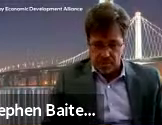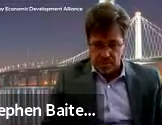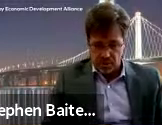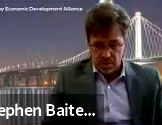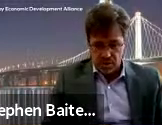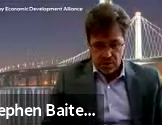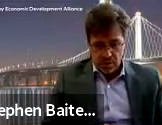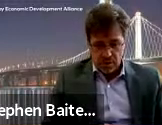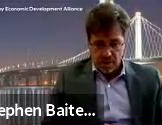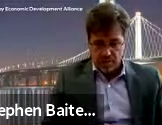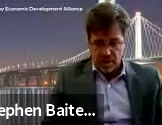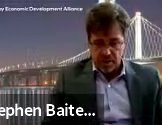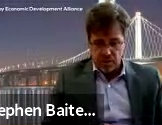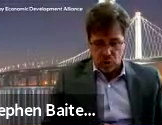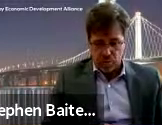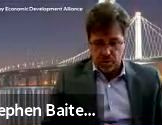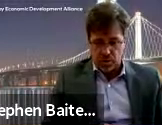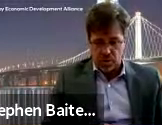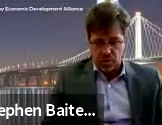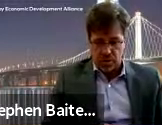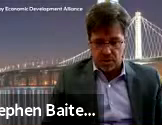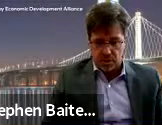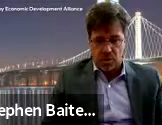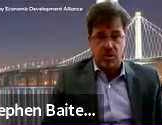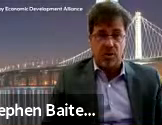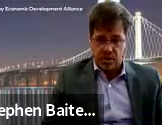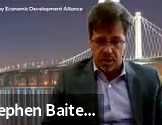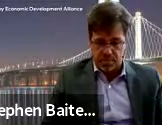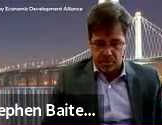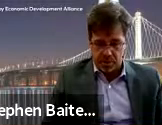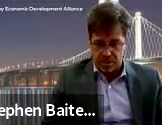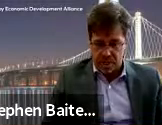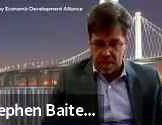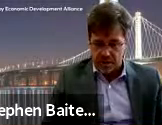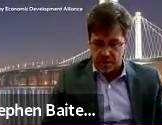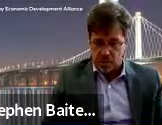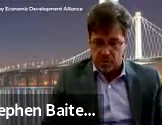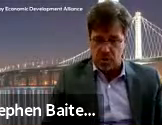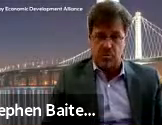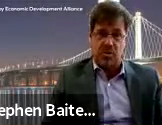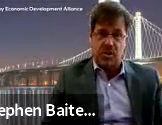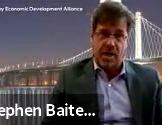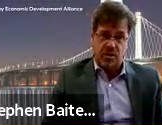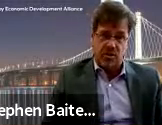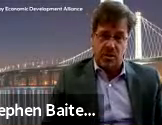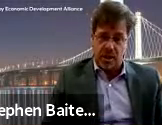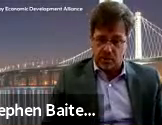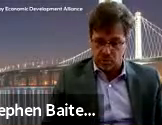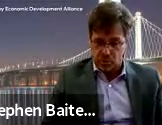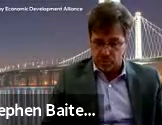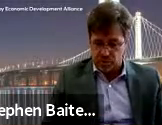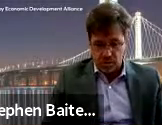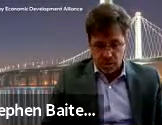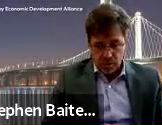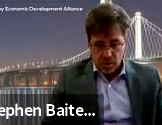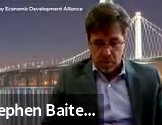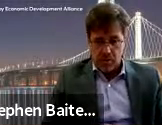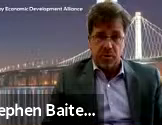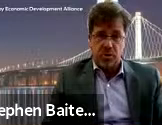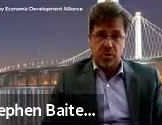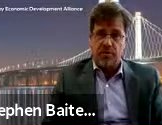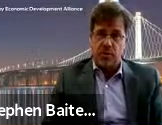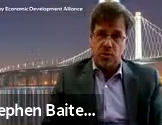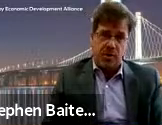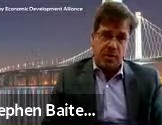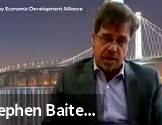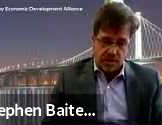and Vietnamese. I invite the interpreters to share the instructions on the upcoming slide on how participants can access the language rooms. And